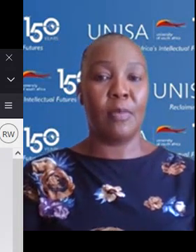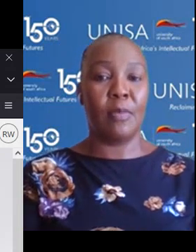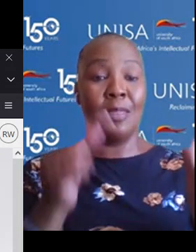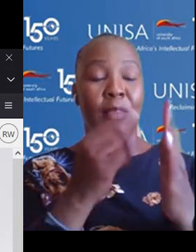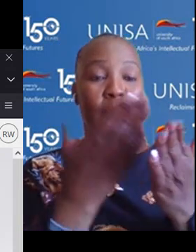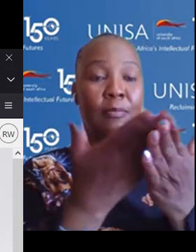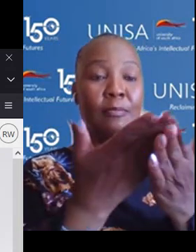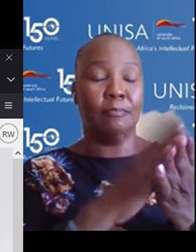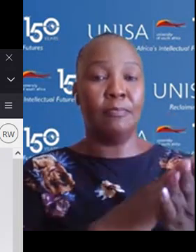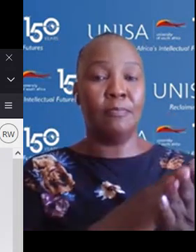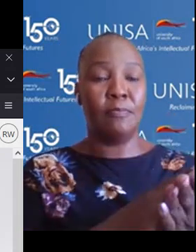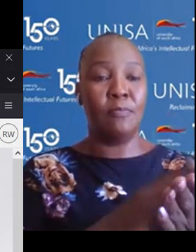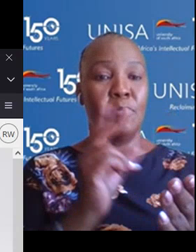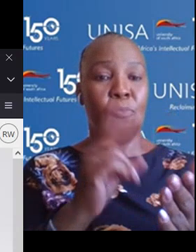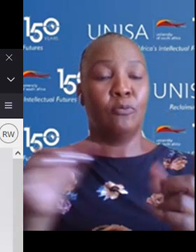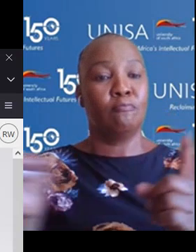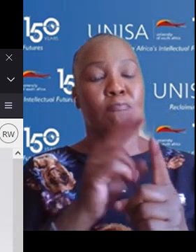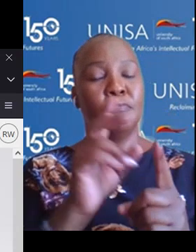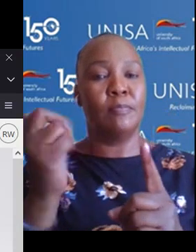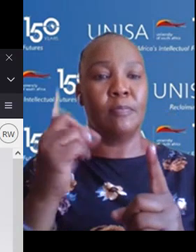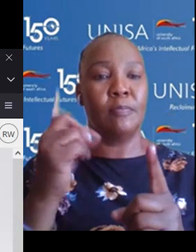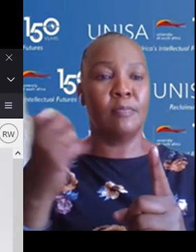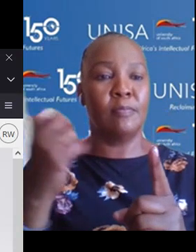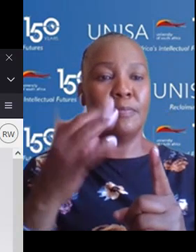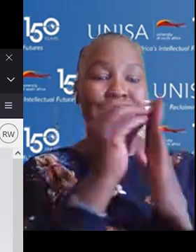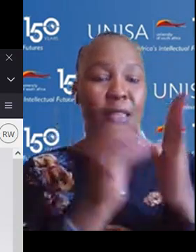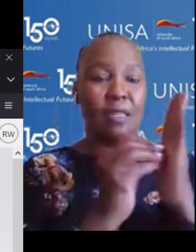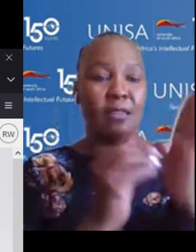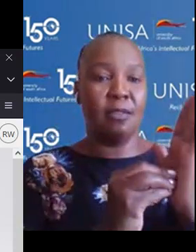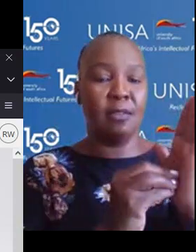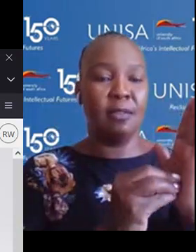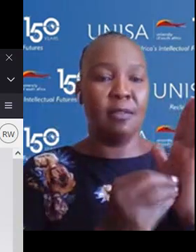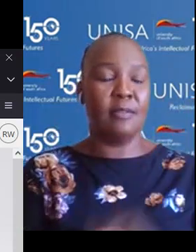what I also want you to just have a look at is your settings.